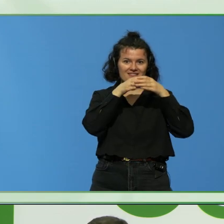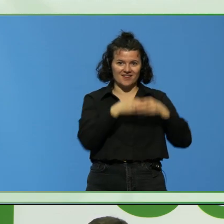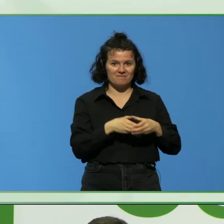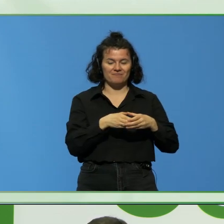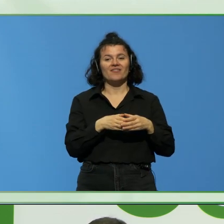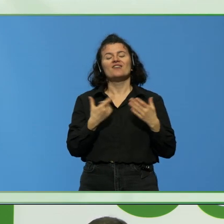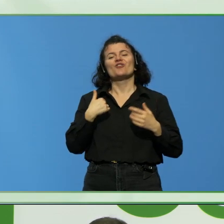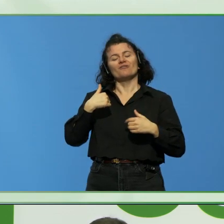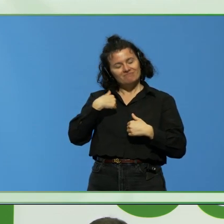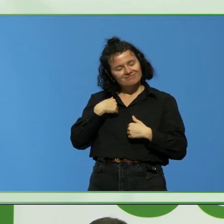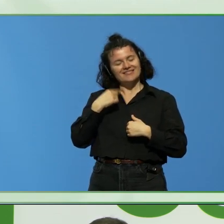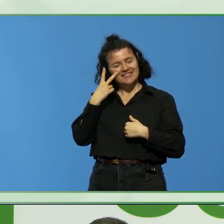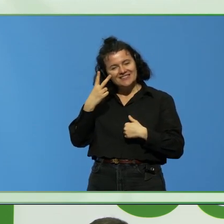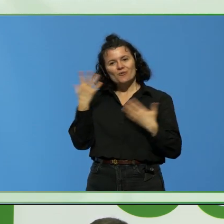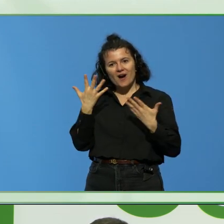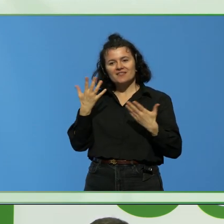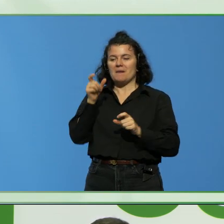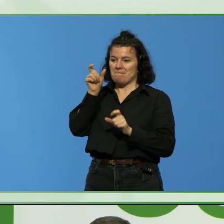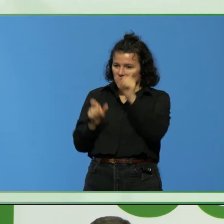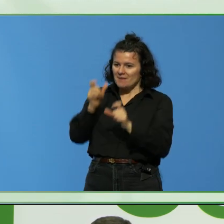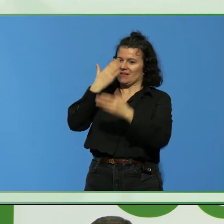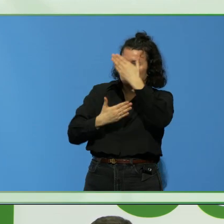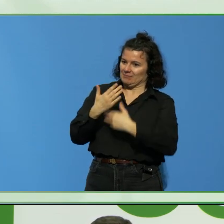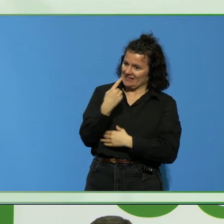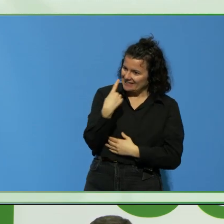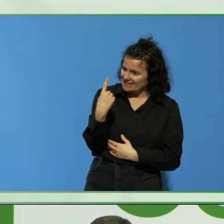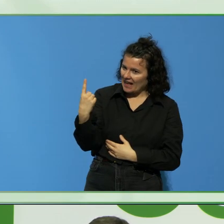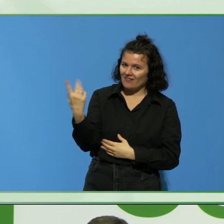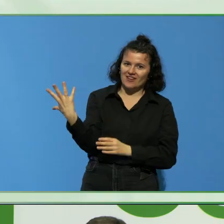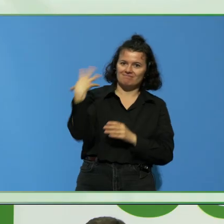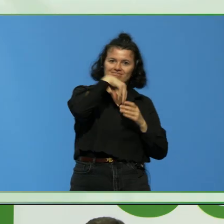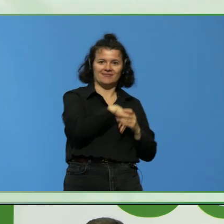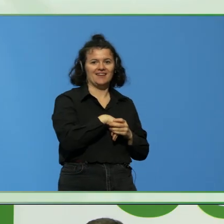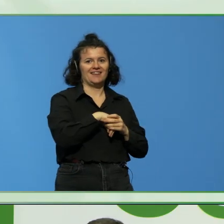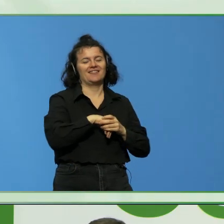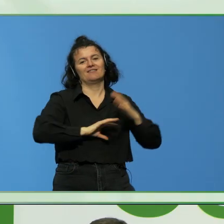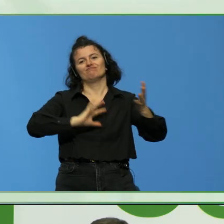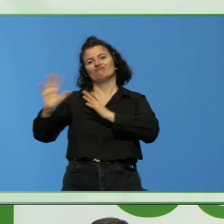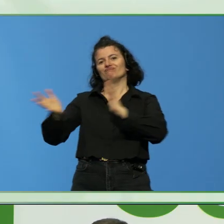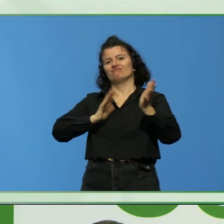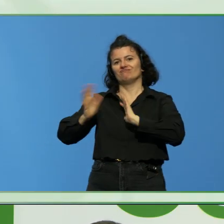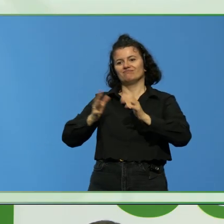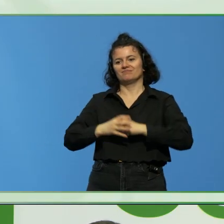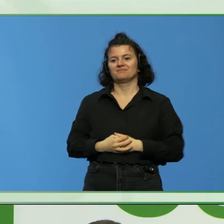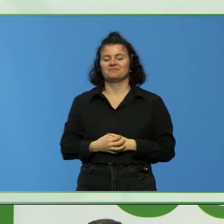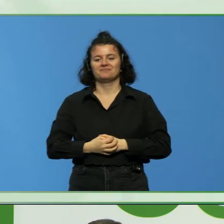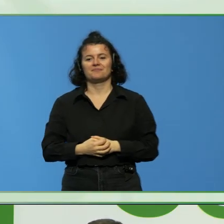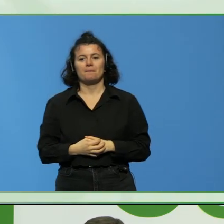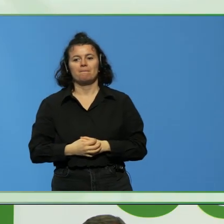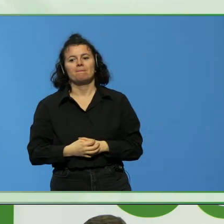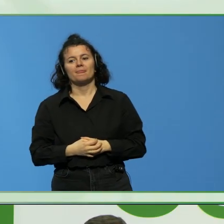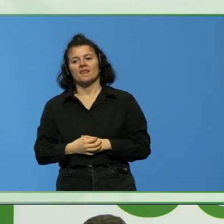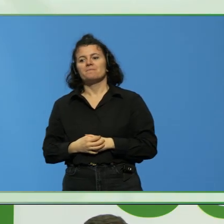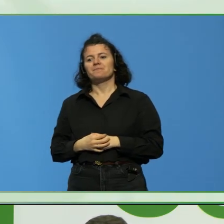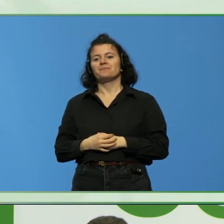Song Contest in Vienna. Our goal is to have as many stations as possible offering these performances for